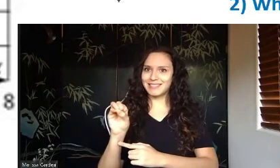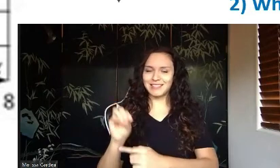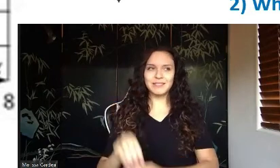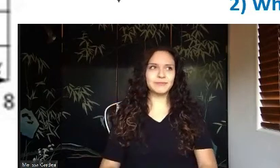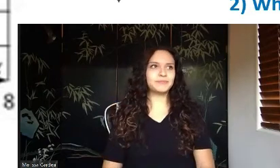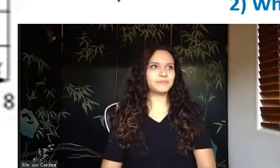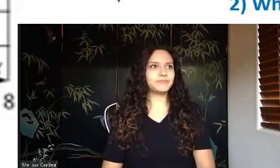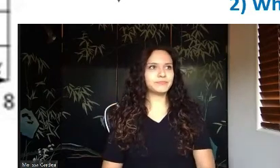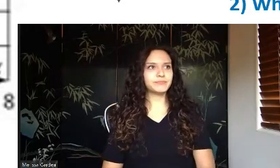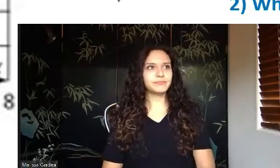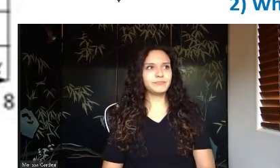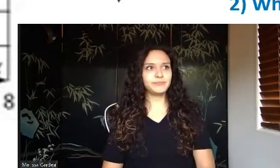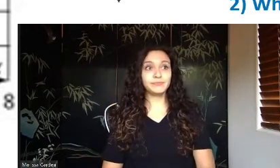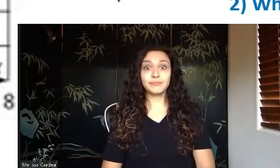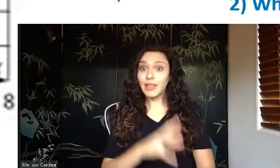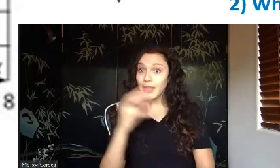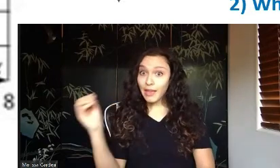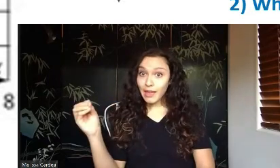the same,